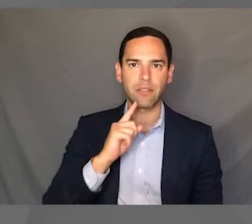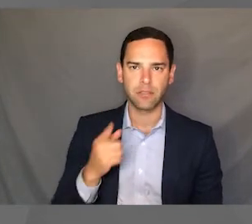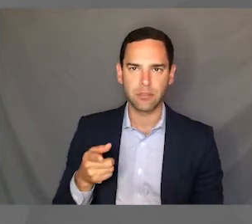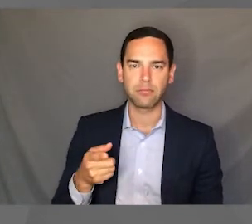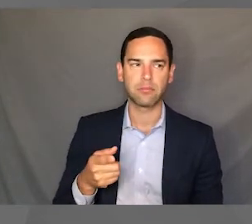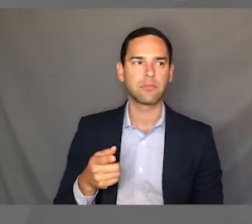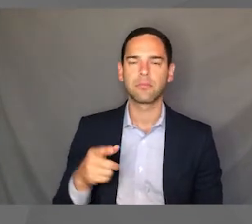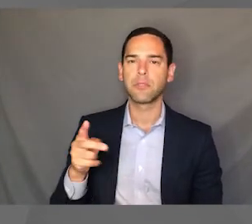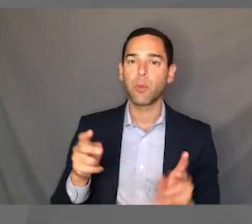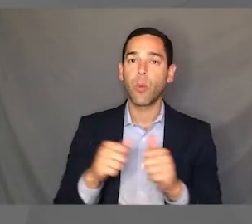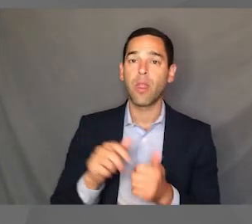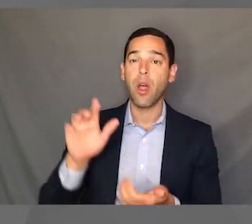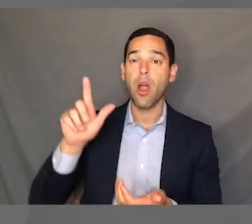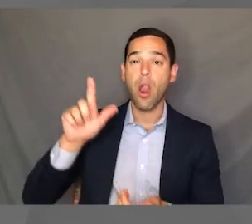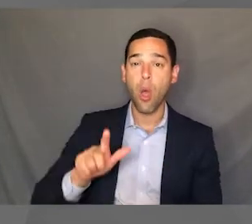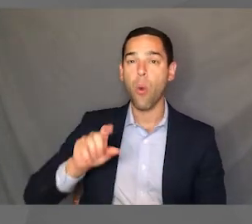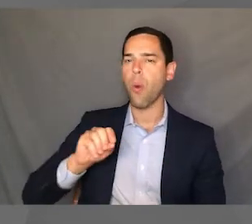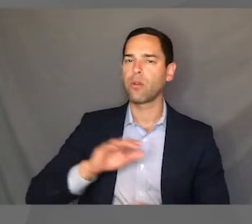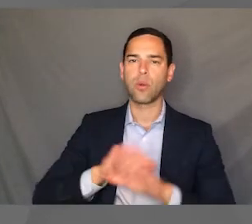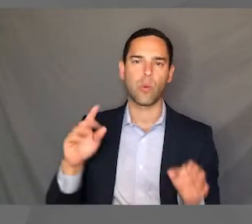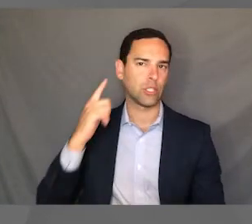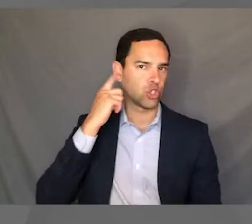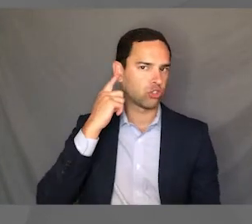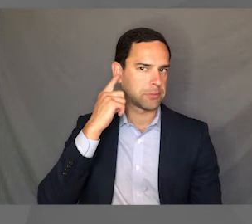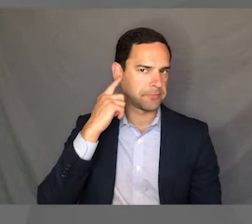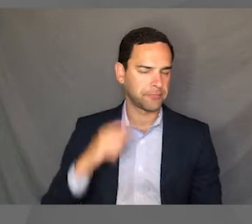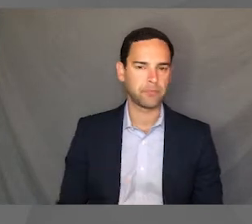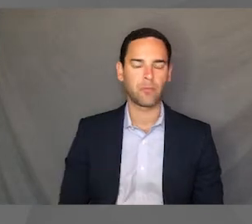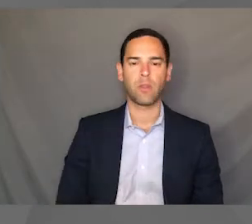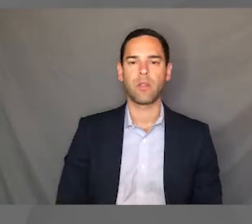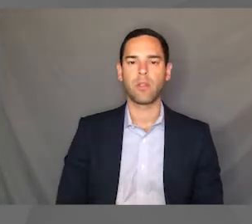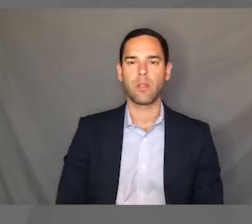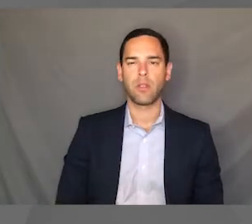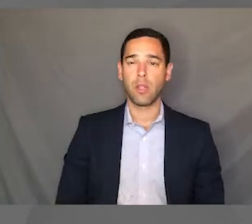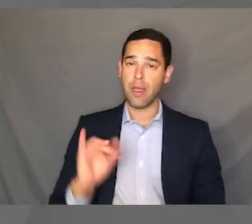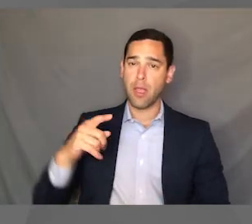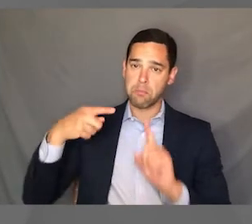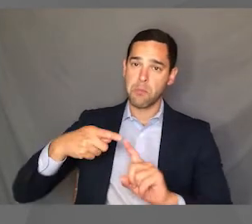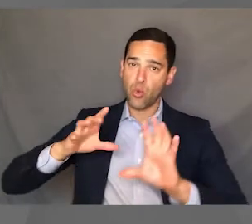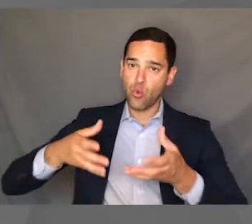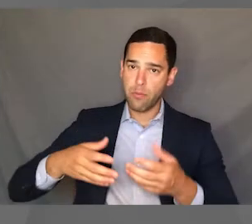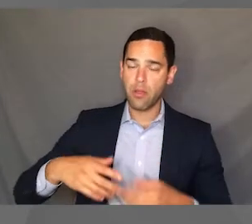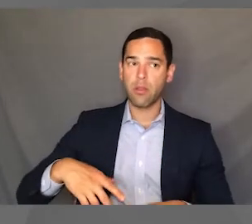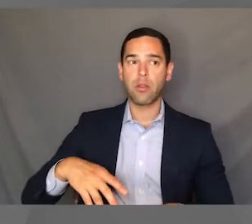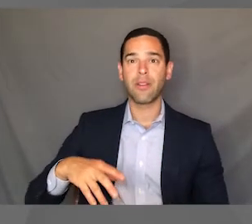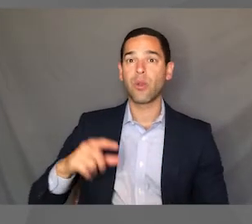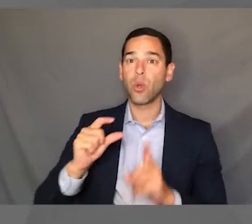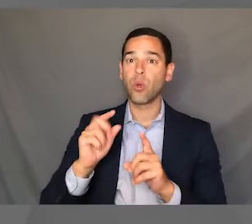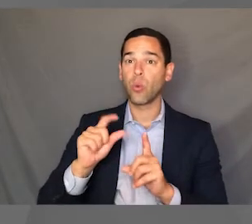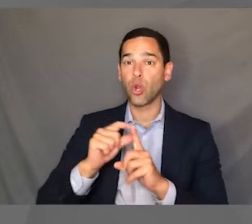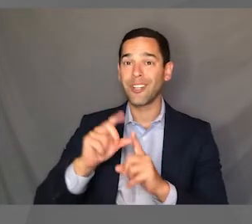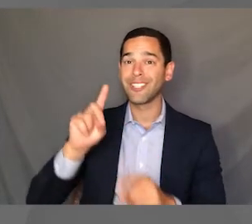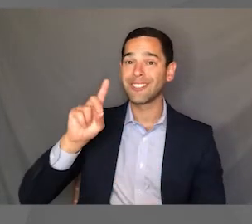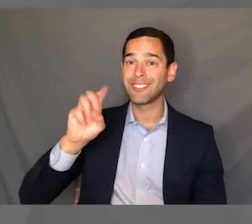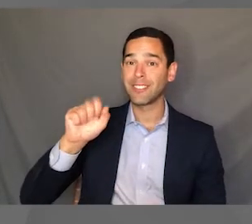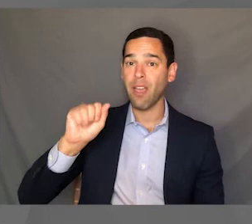Now, this is a very specific group where even the term deaf has different connotations. It is not a community I represent,